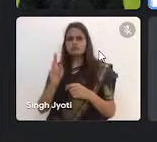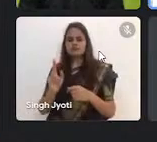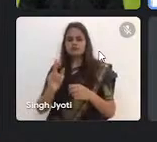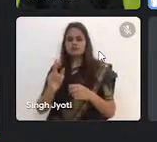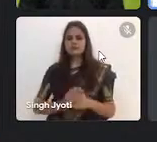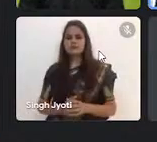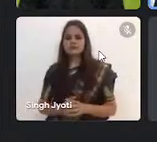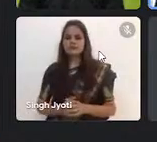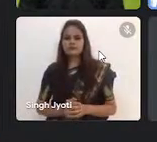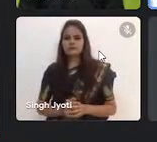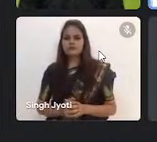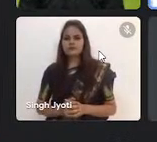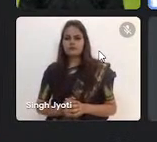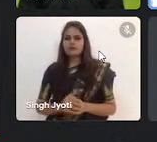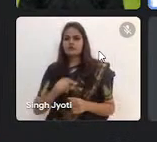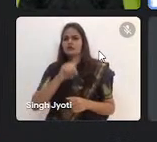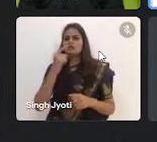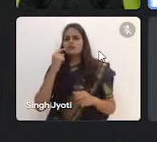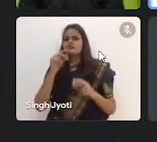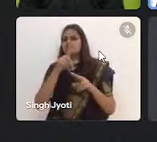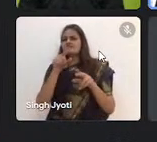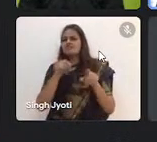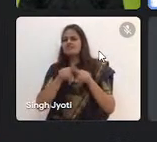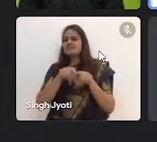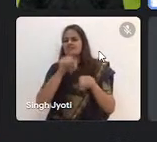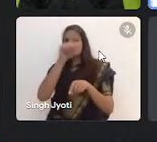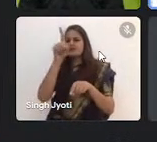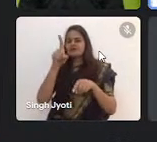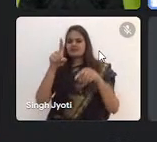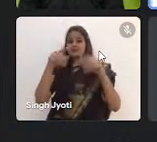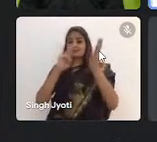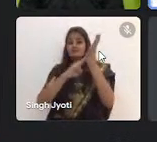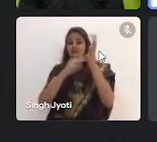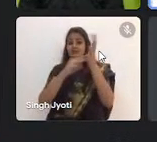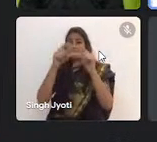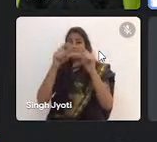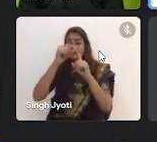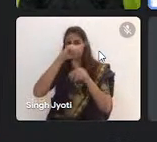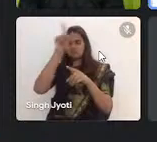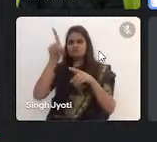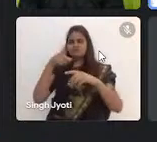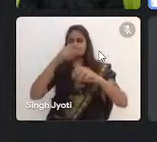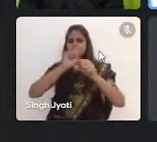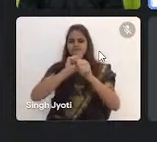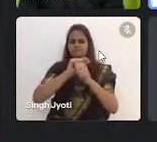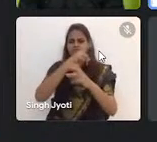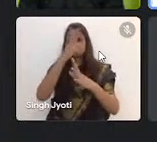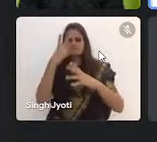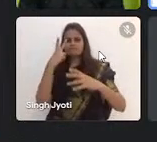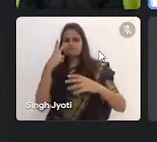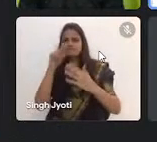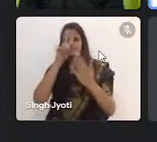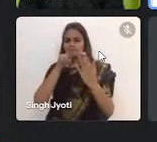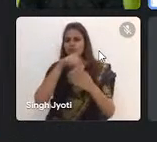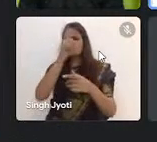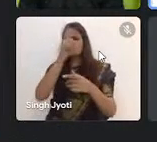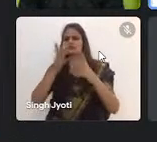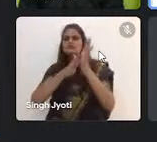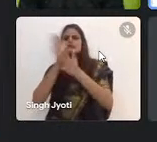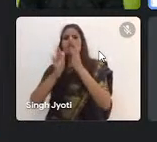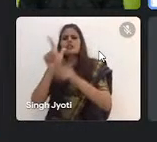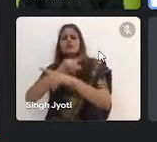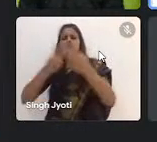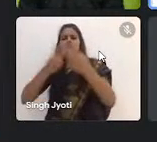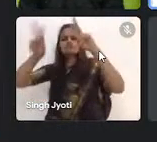you work on that, the output you produce, the translation into sign language, is